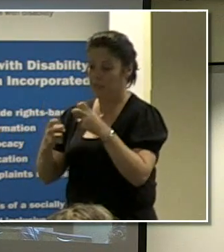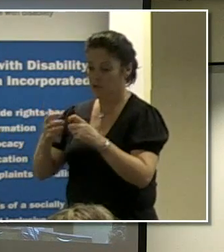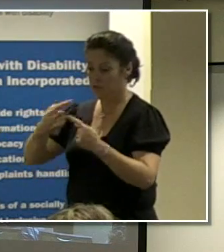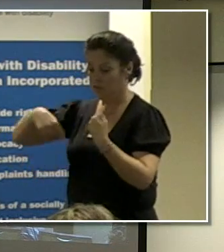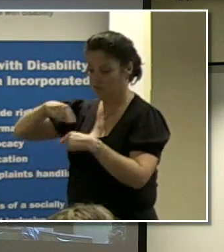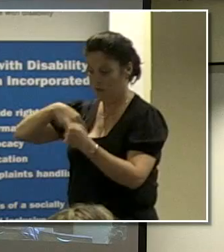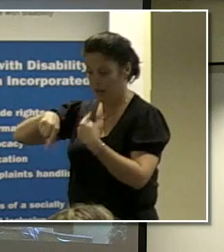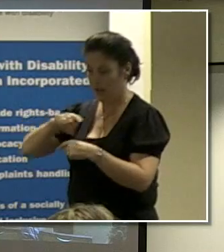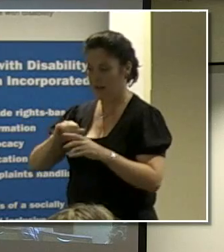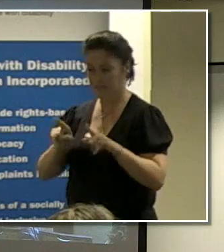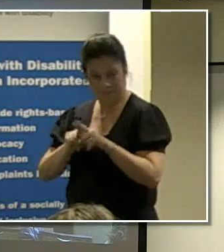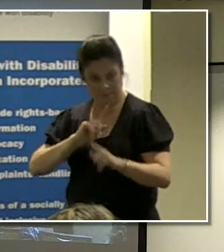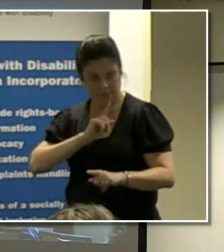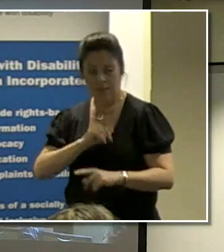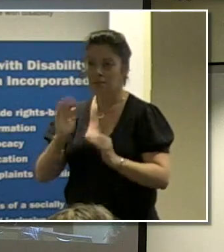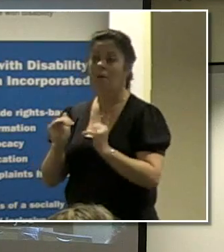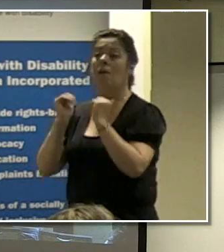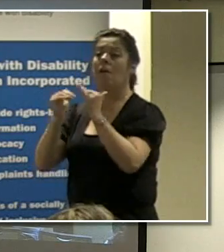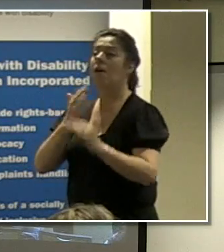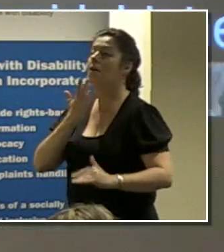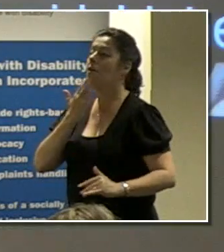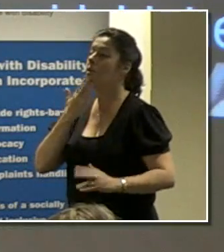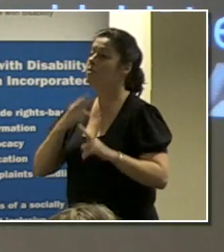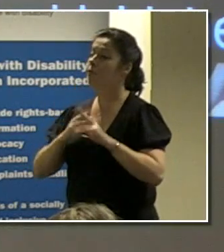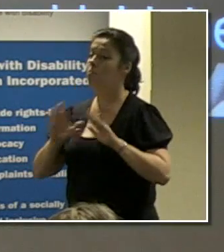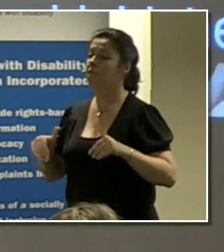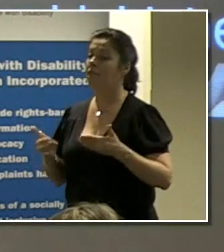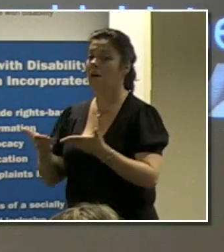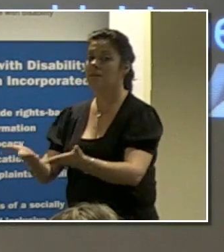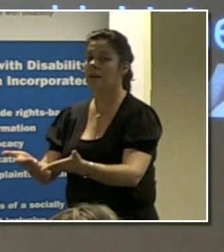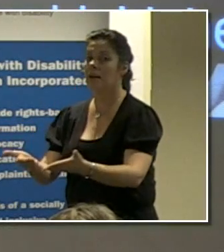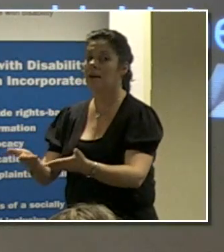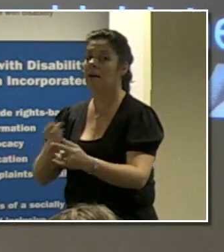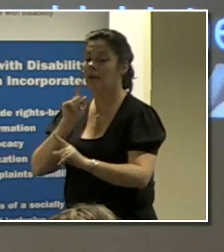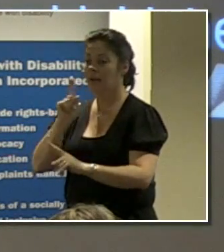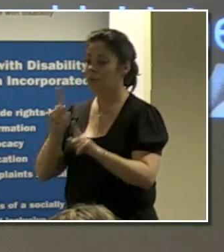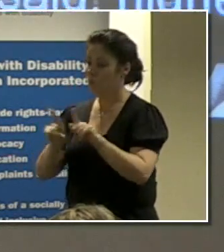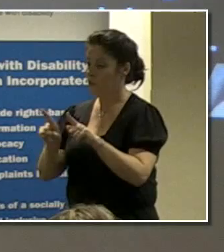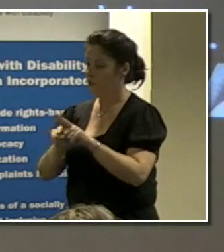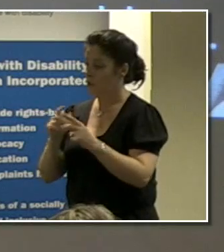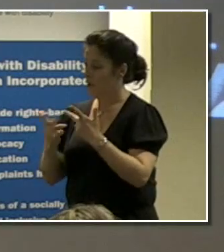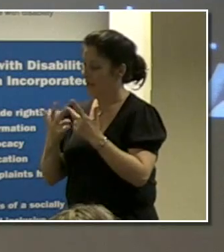around, as you said, higher costs for providers, and there's also issues around